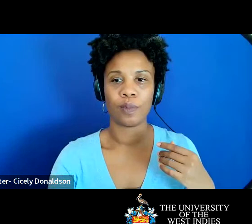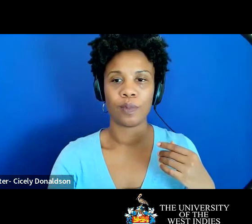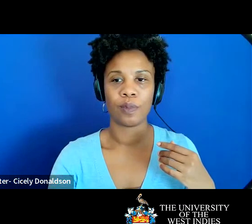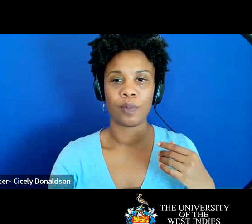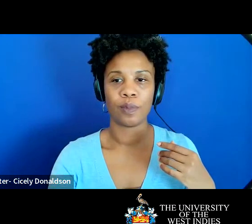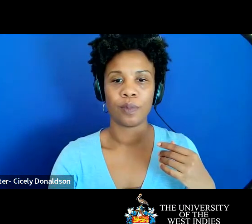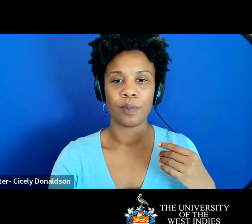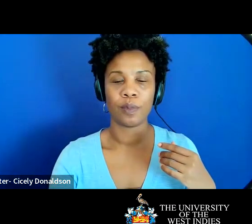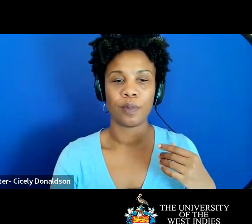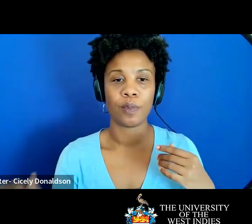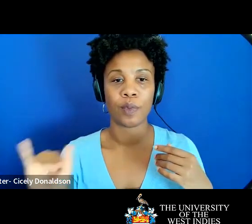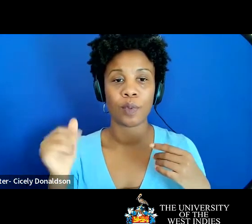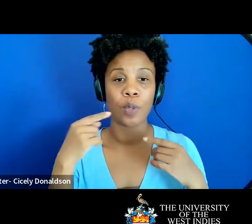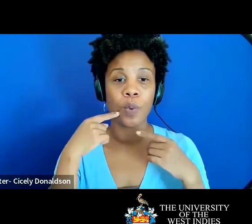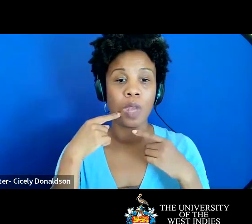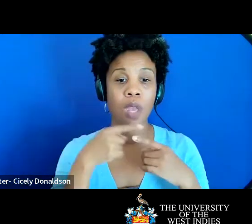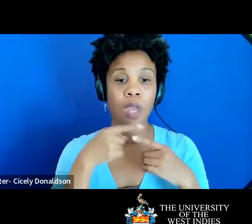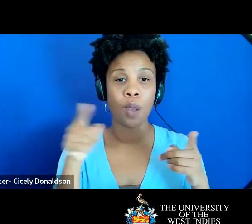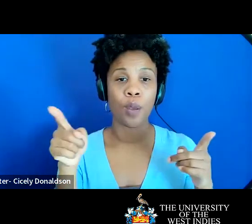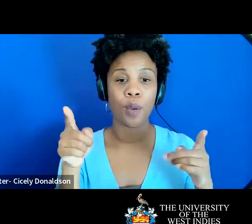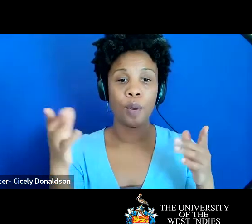the findings.